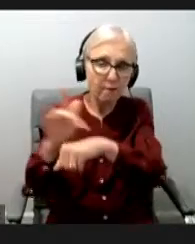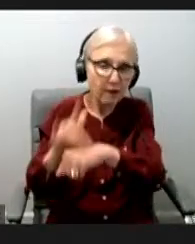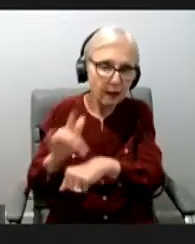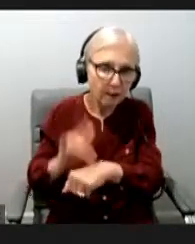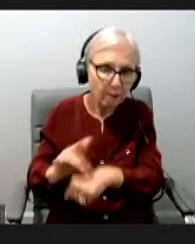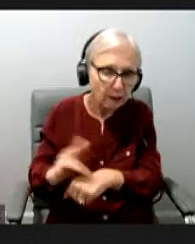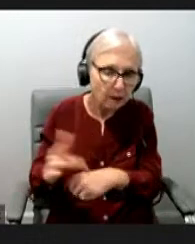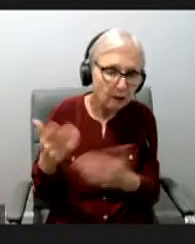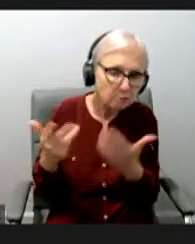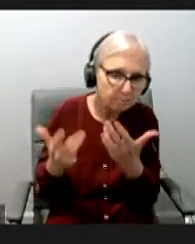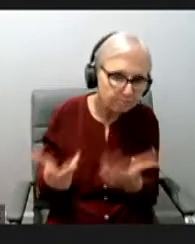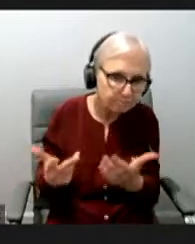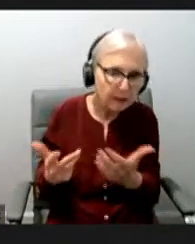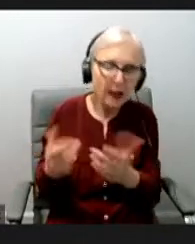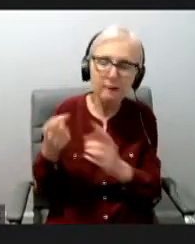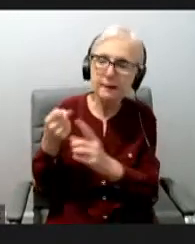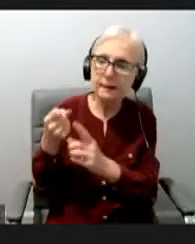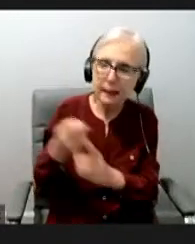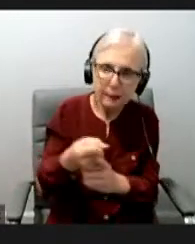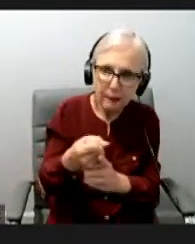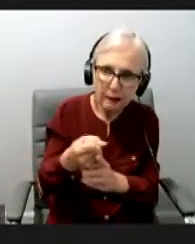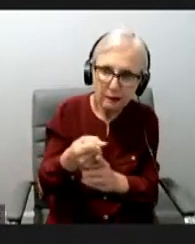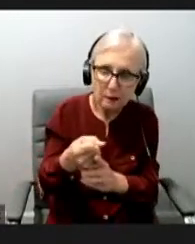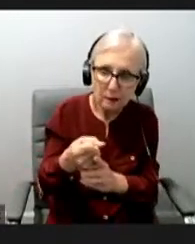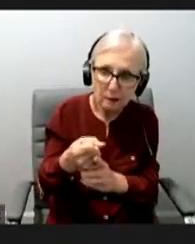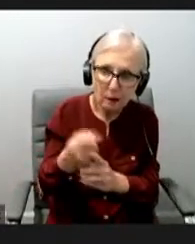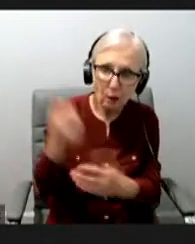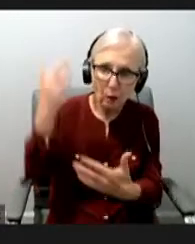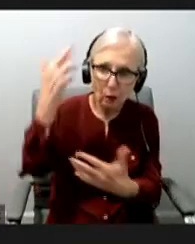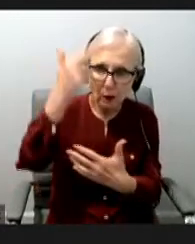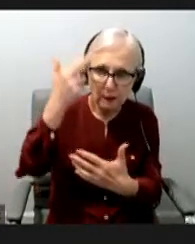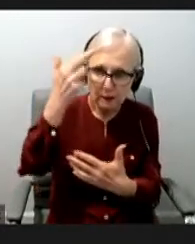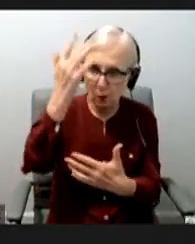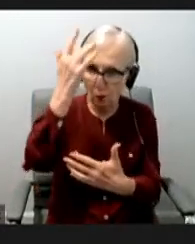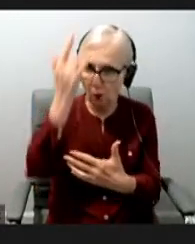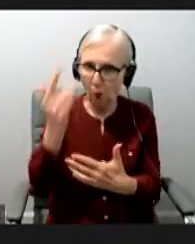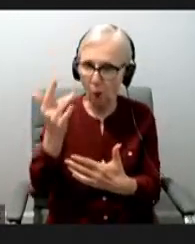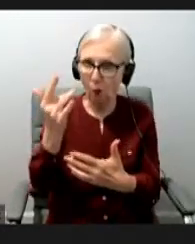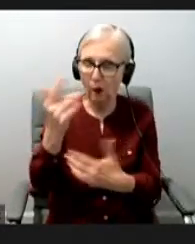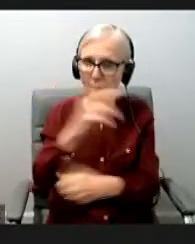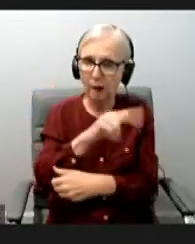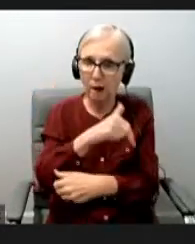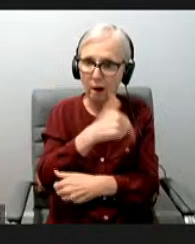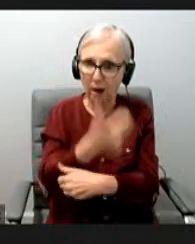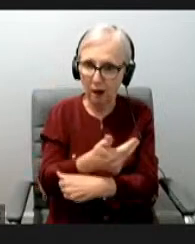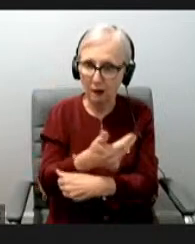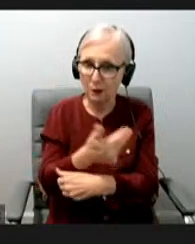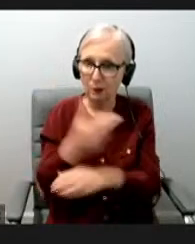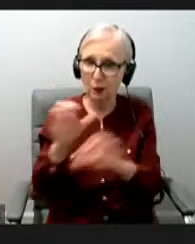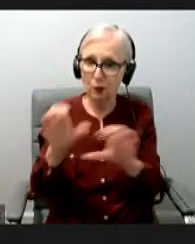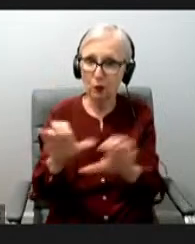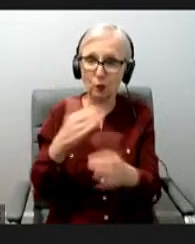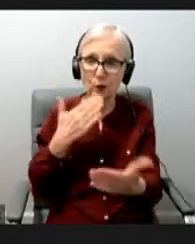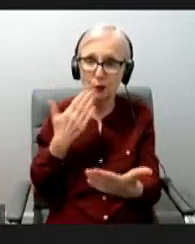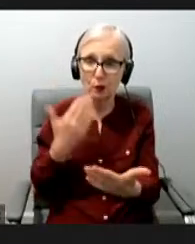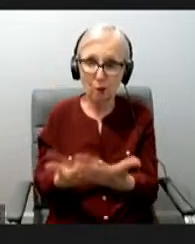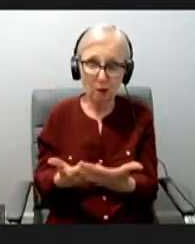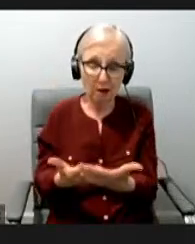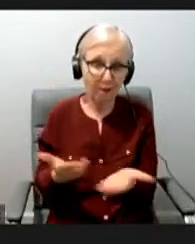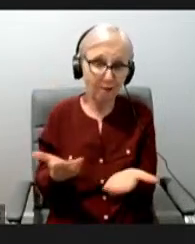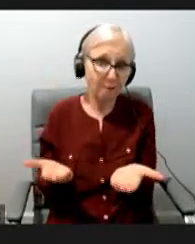end up impacting that? And is that a possible reason why our hospitals are faring at least slightly better than what we're seeing in some neighboring